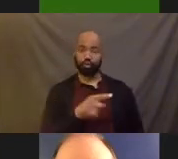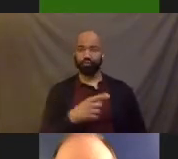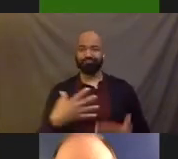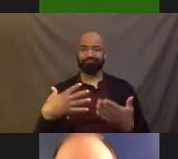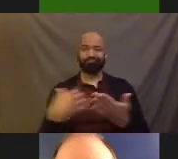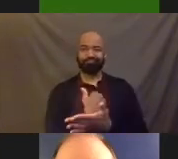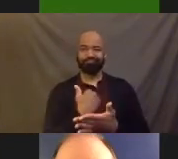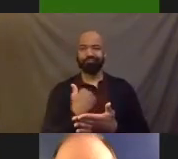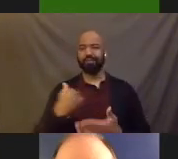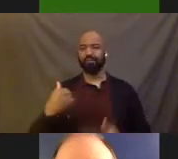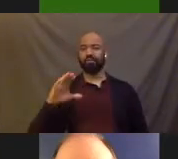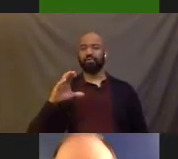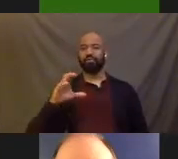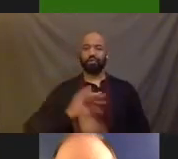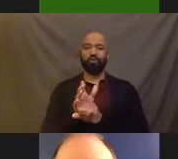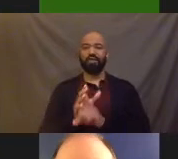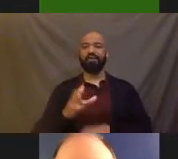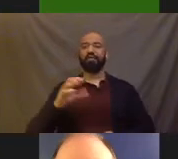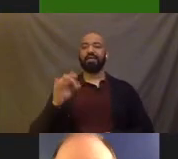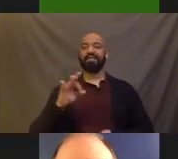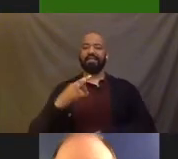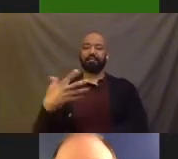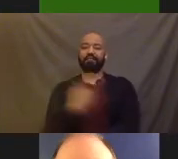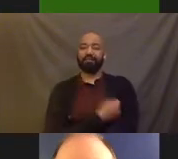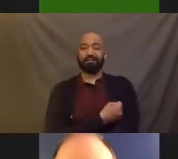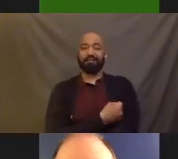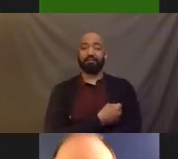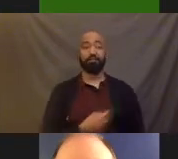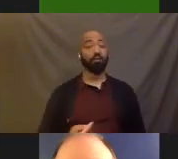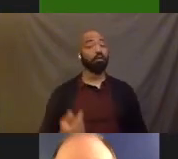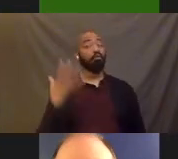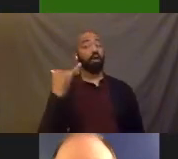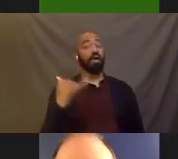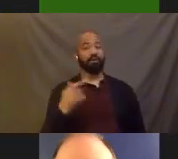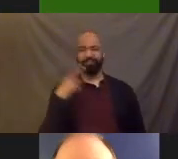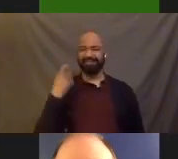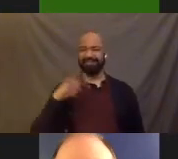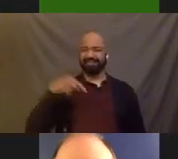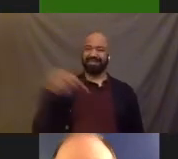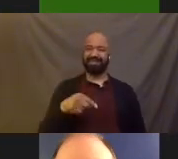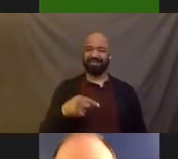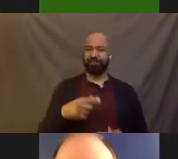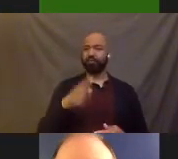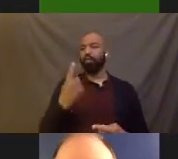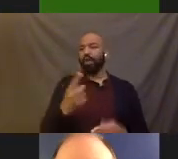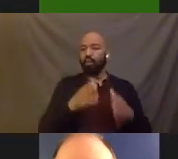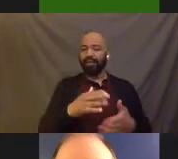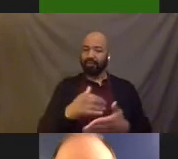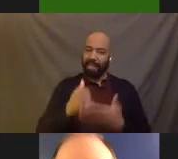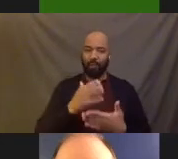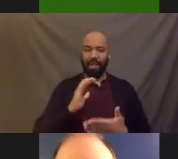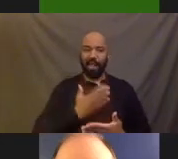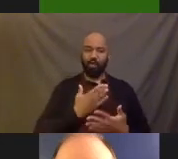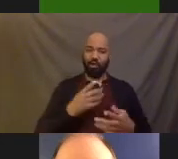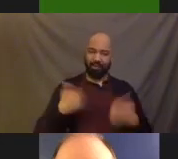that this is one of the tools that we have available to us to change what our life has been like. And so when we're